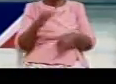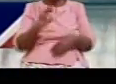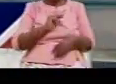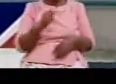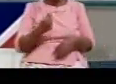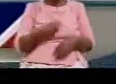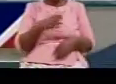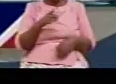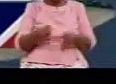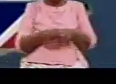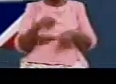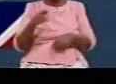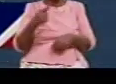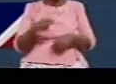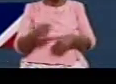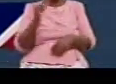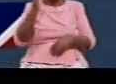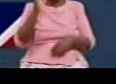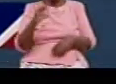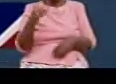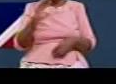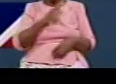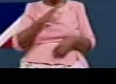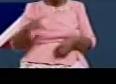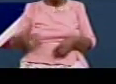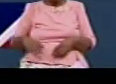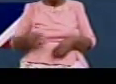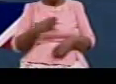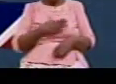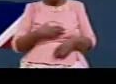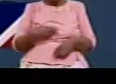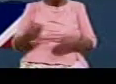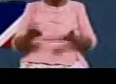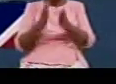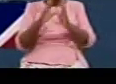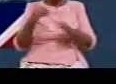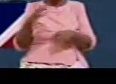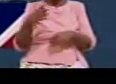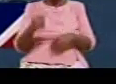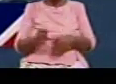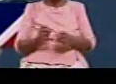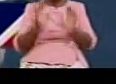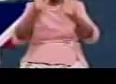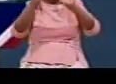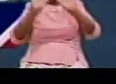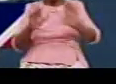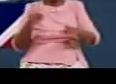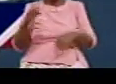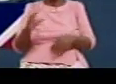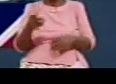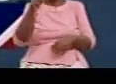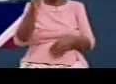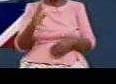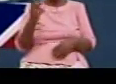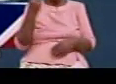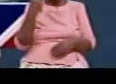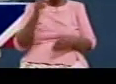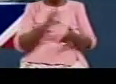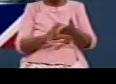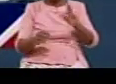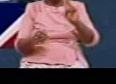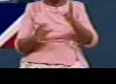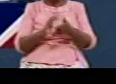the ministers of Christ and stewards of the mysteries of God. And then in verse 2, it